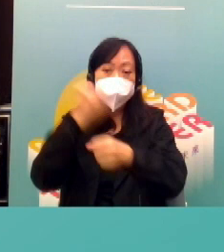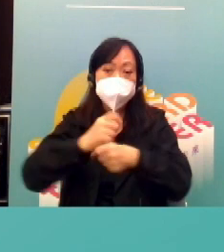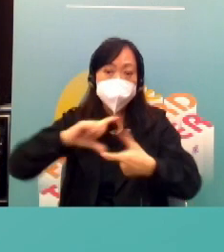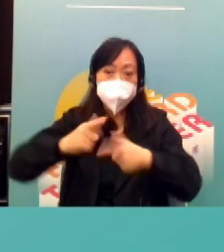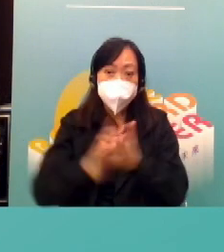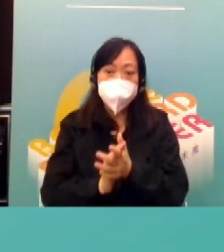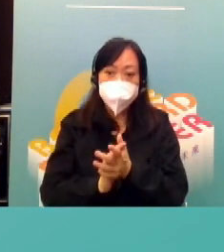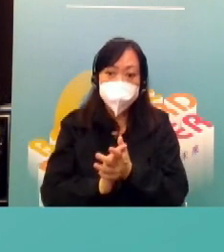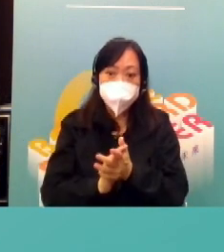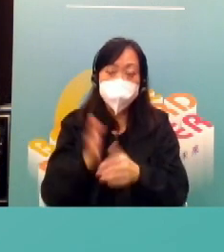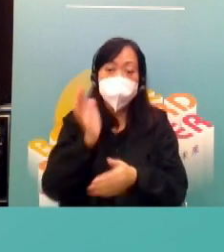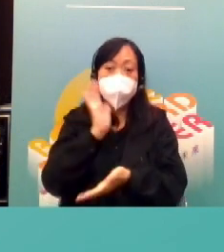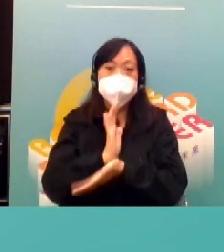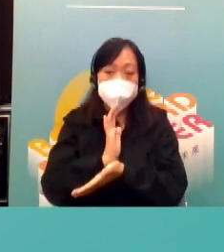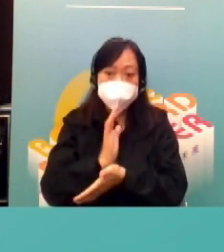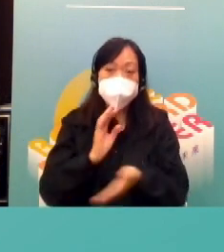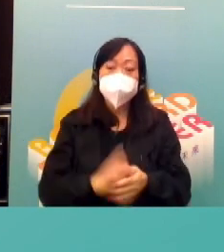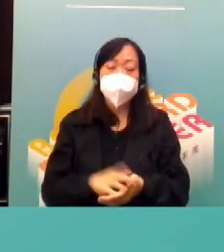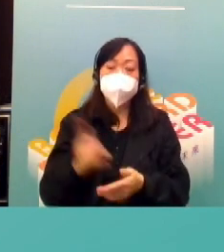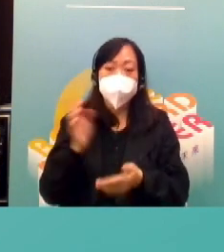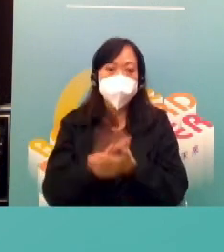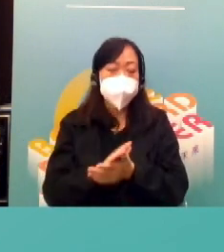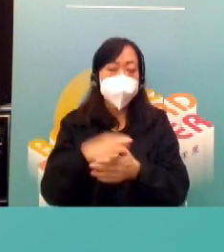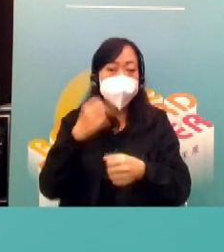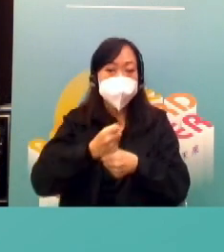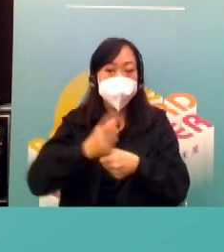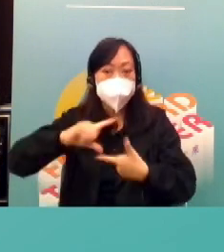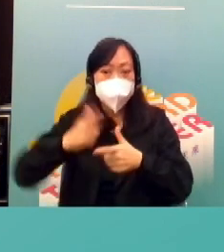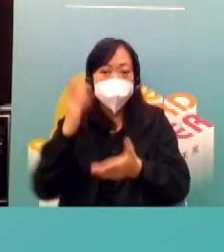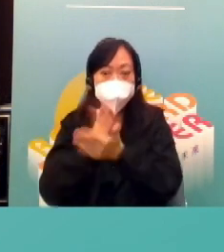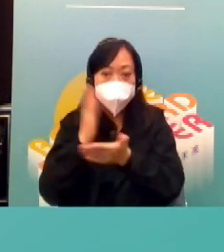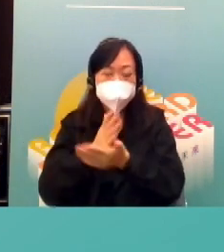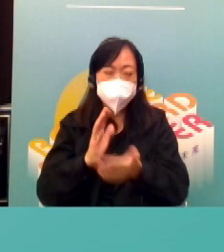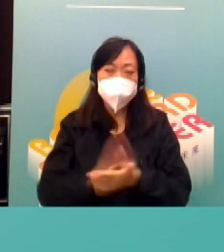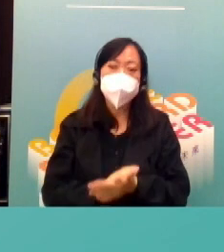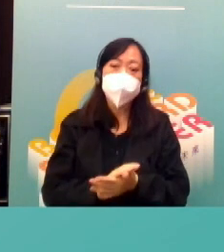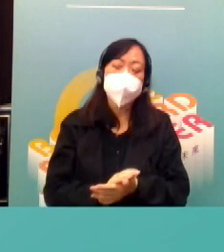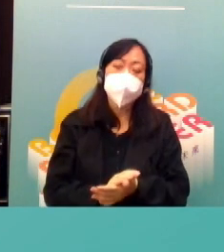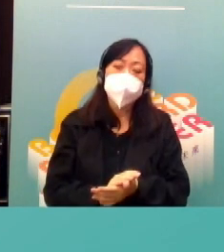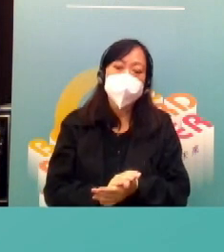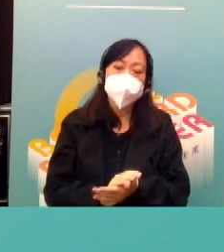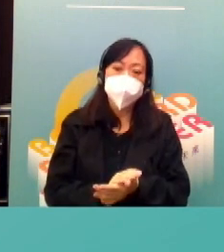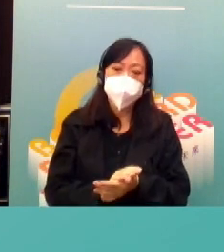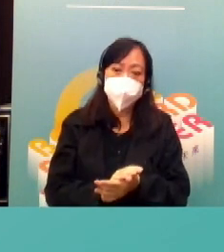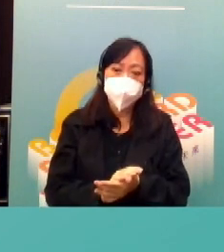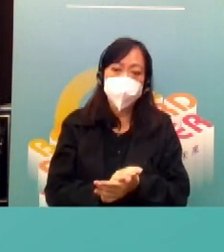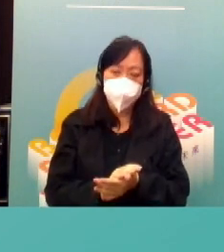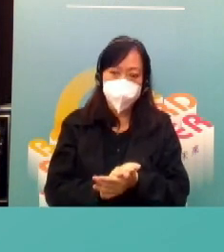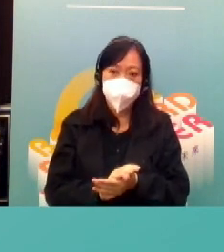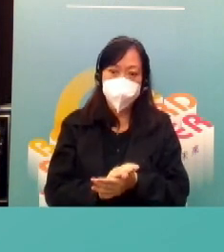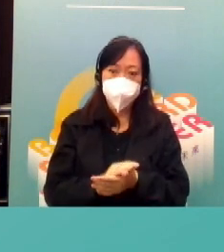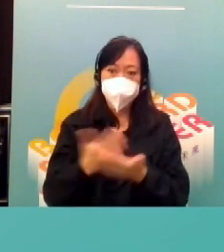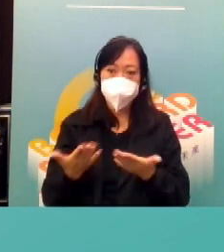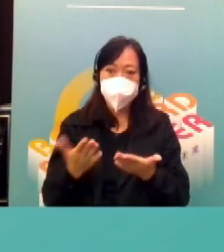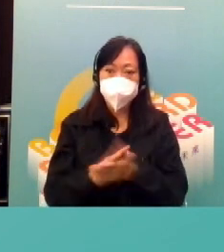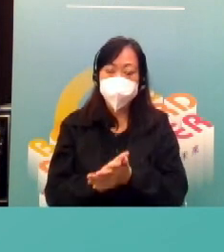enterprise strategy, but actually integrate social entrepreneurship within the fabric of their national development plan. We've also seen dedicated